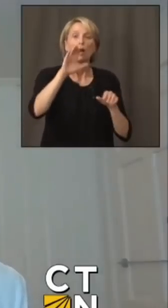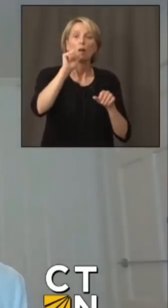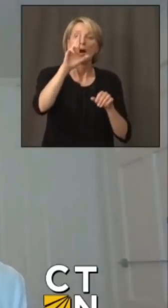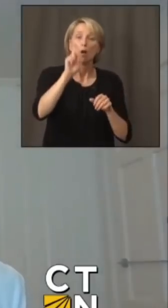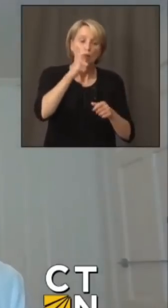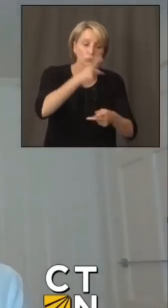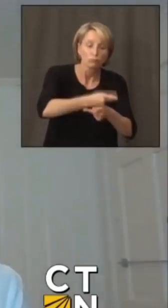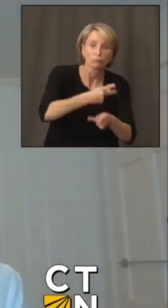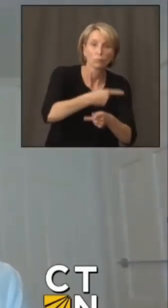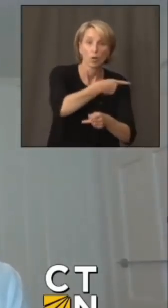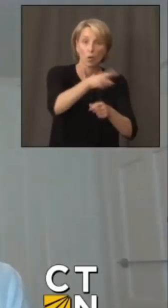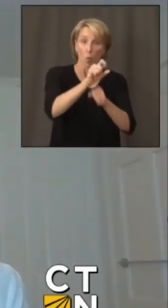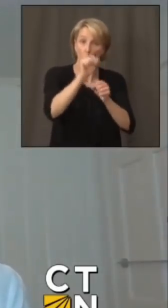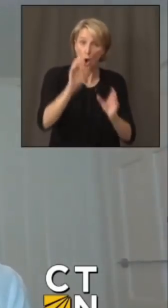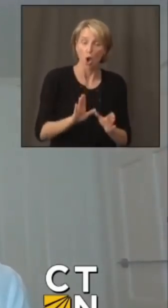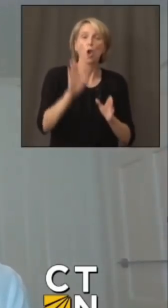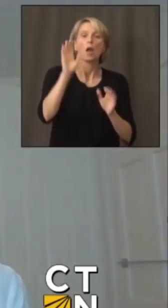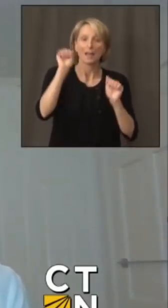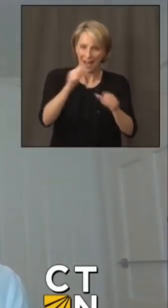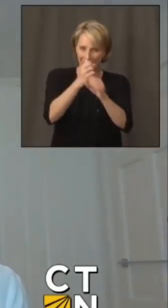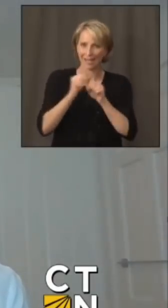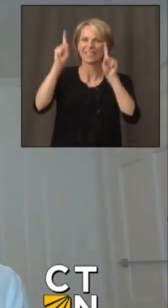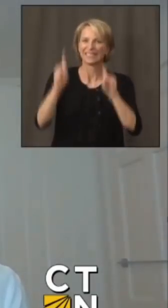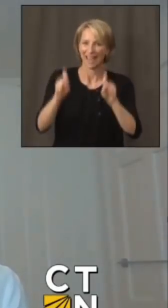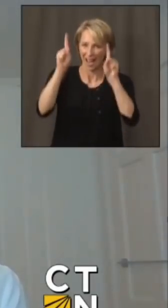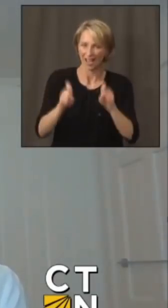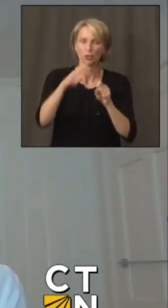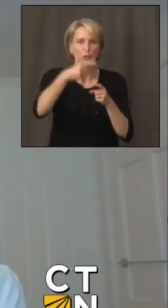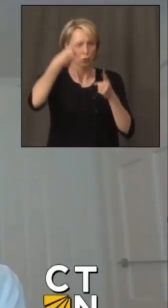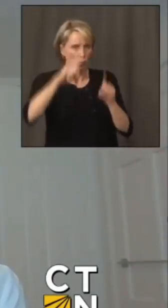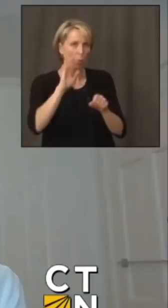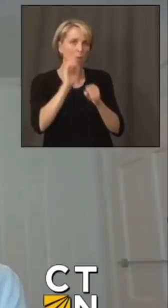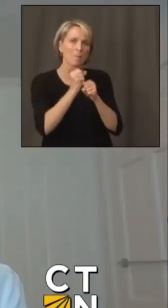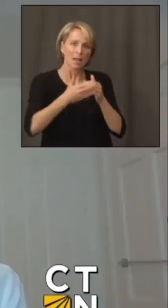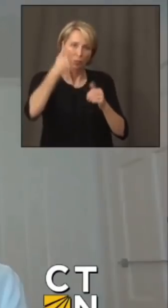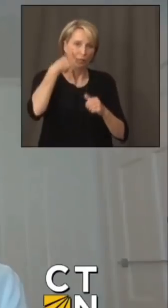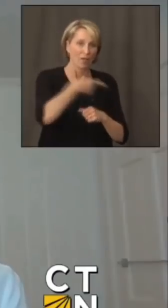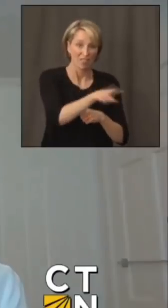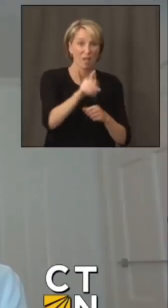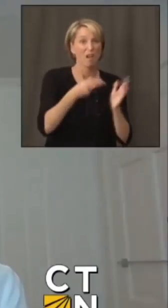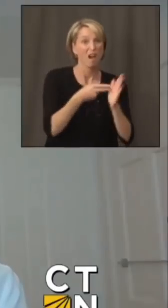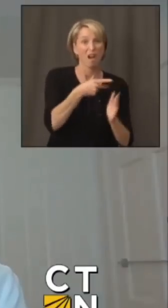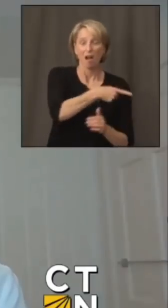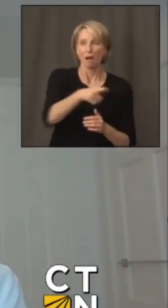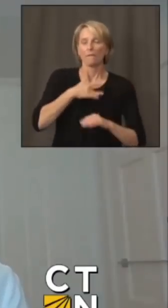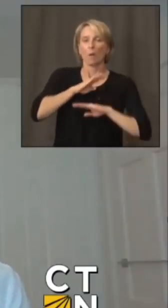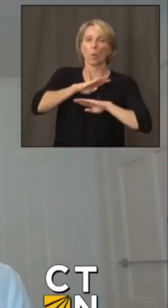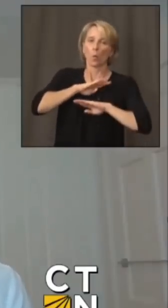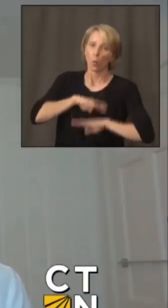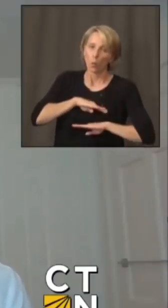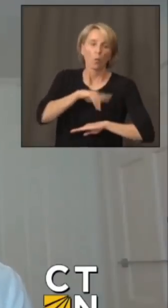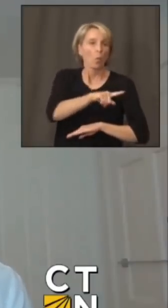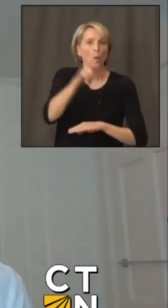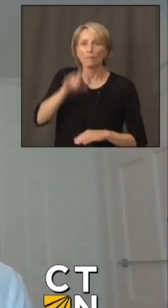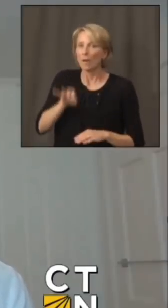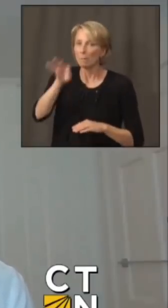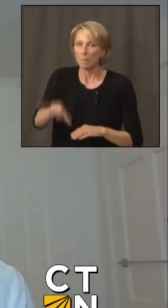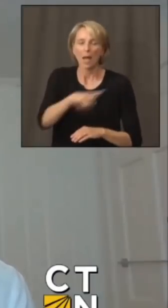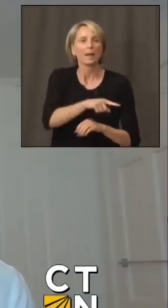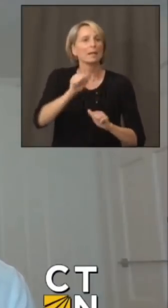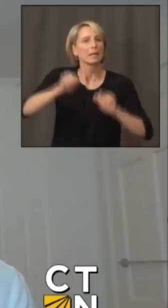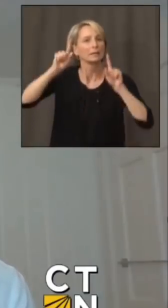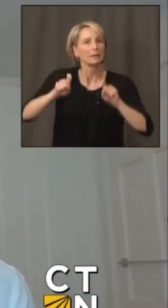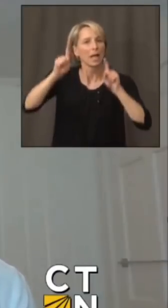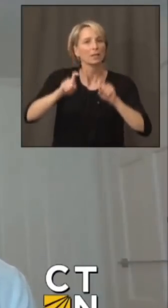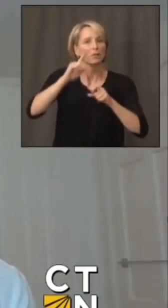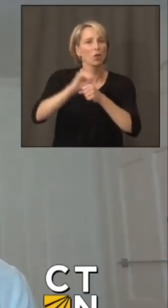They have been getting tested as needed, but you've agreed to make it easier for them without the costs. And over the past